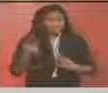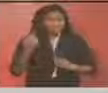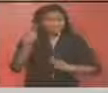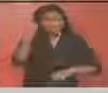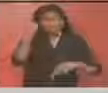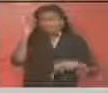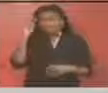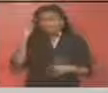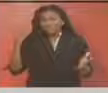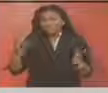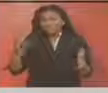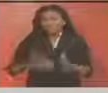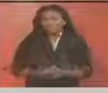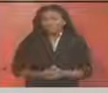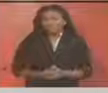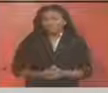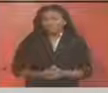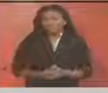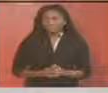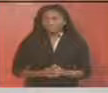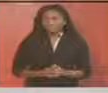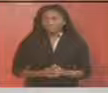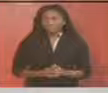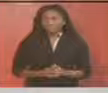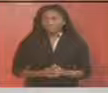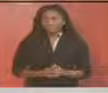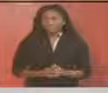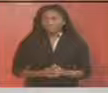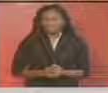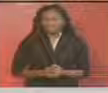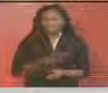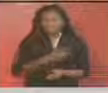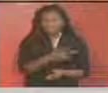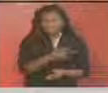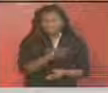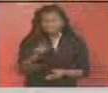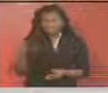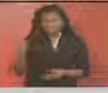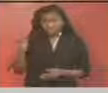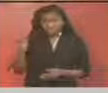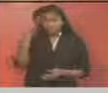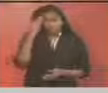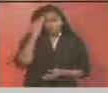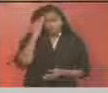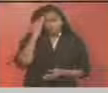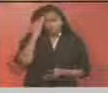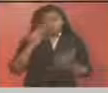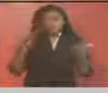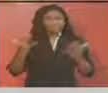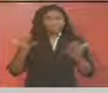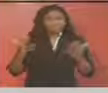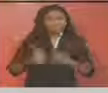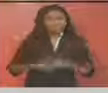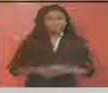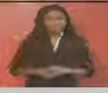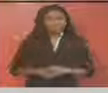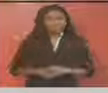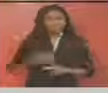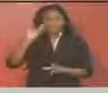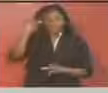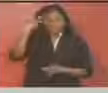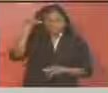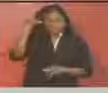to put on the table for public consumption and that of the media the facts surrounding the